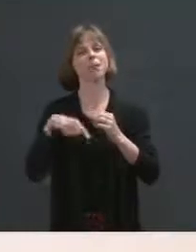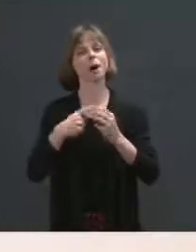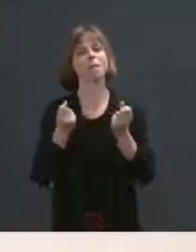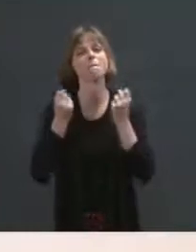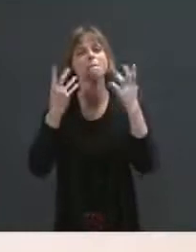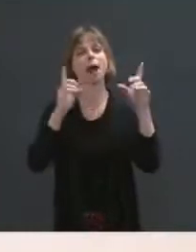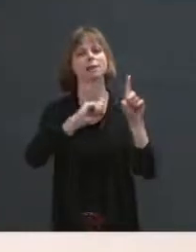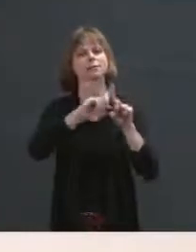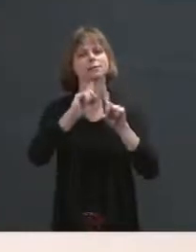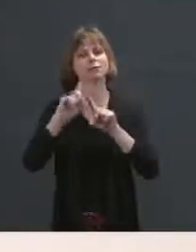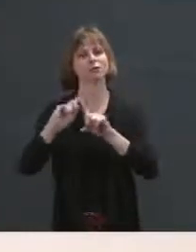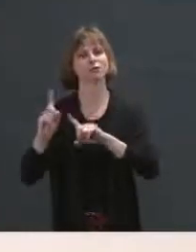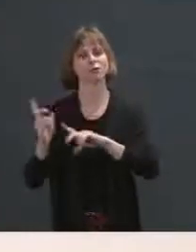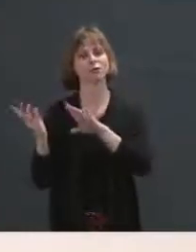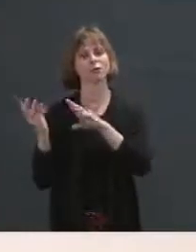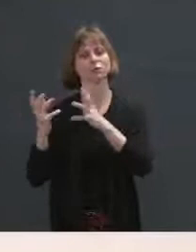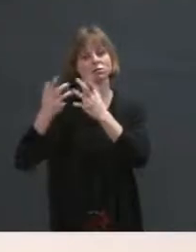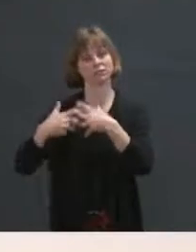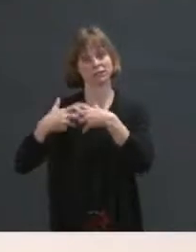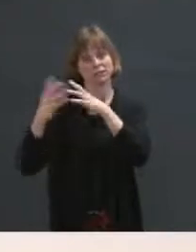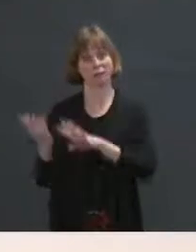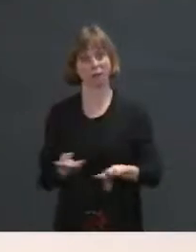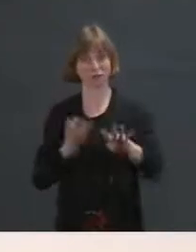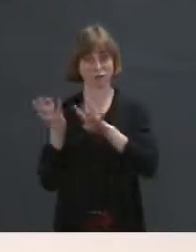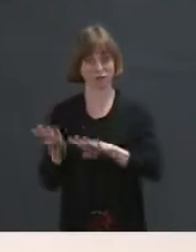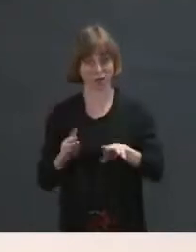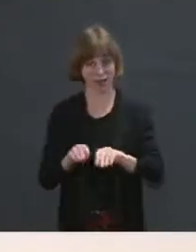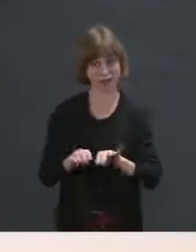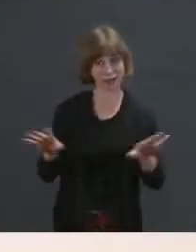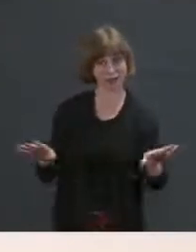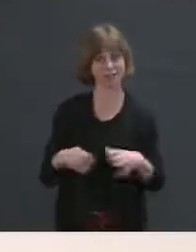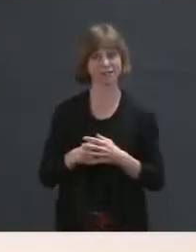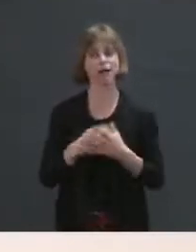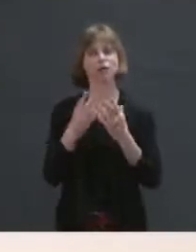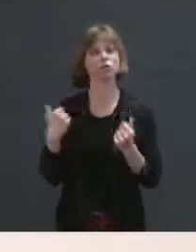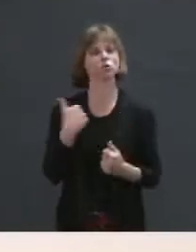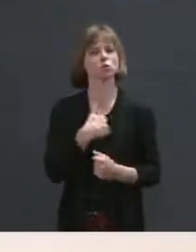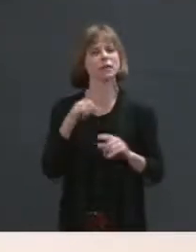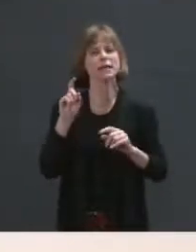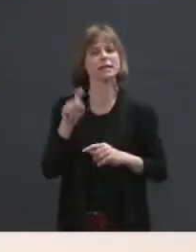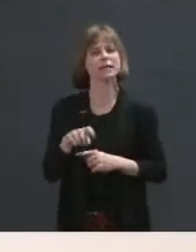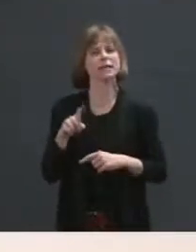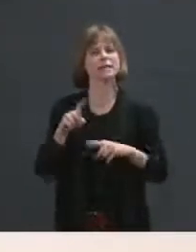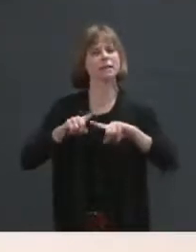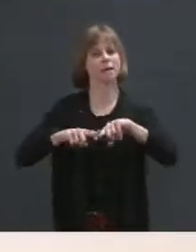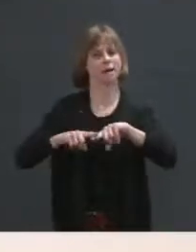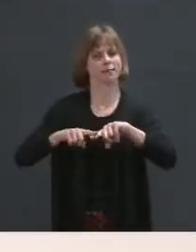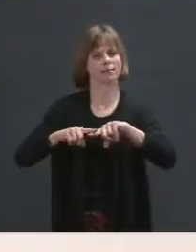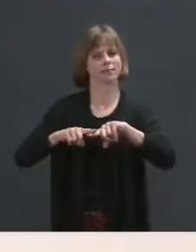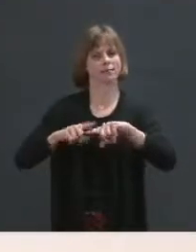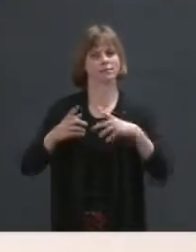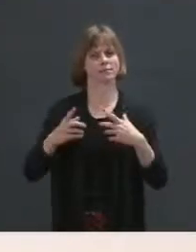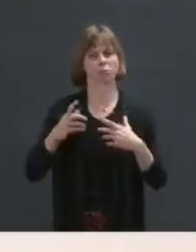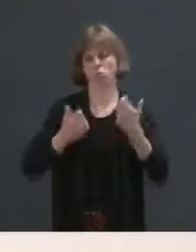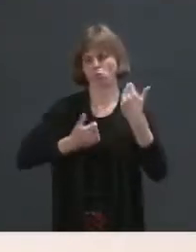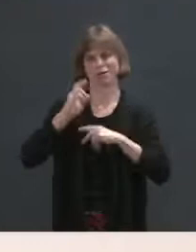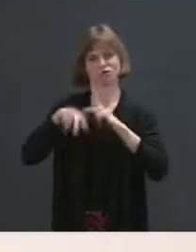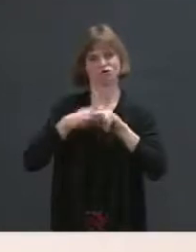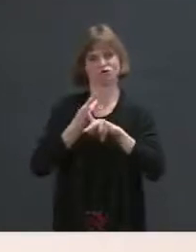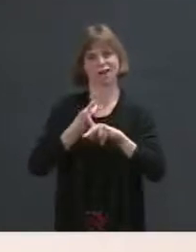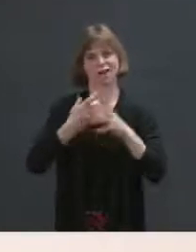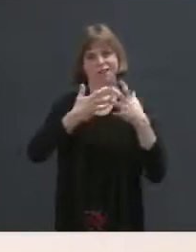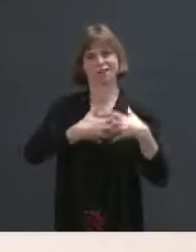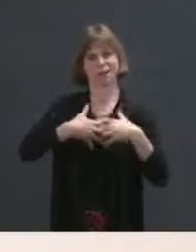think that the solutions we will be proposing and implementing will vary a little bit by supply chain. The supply chain